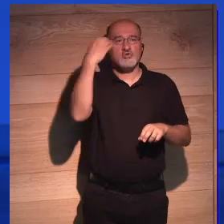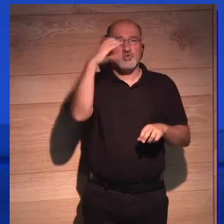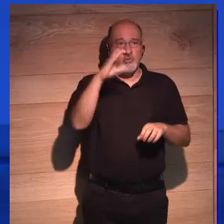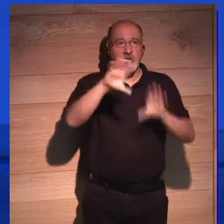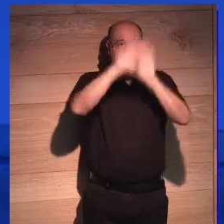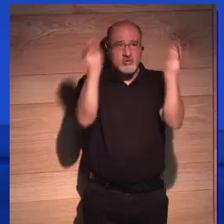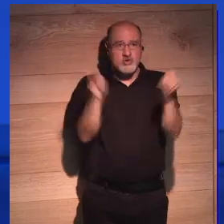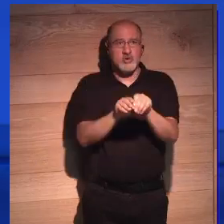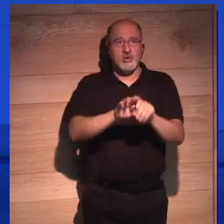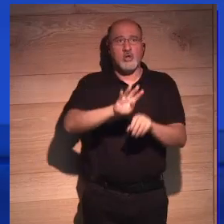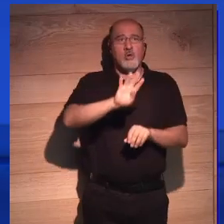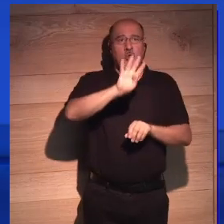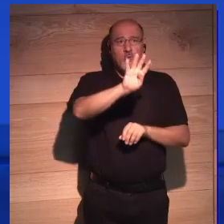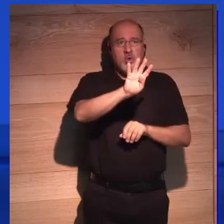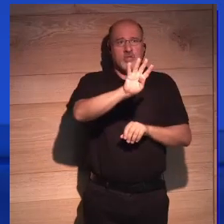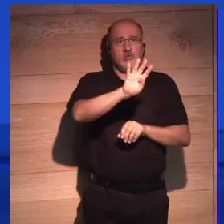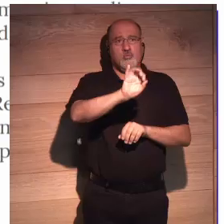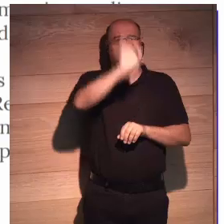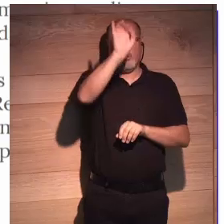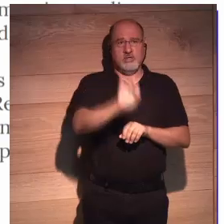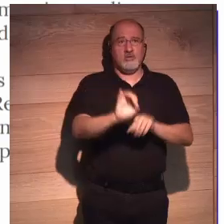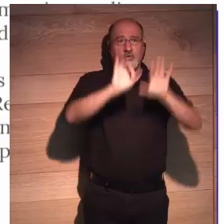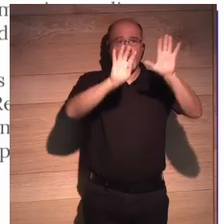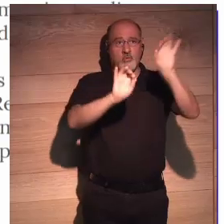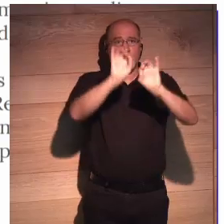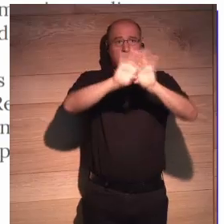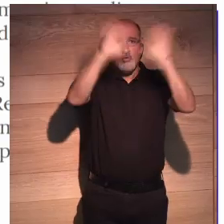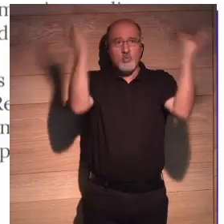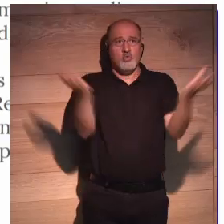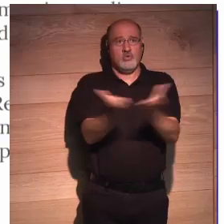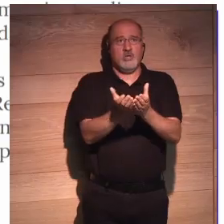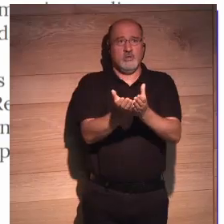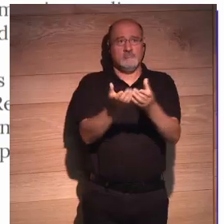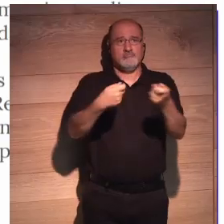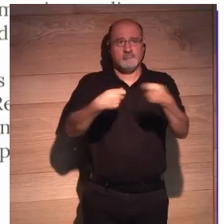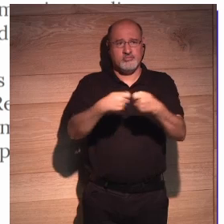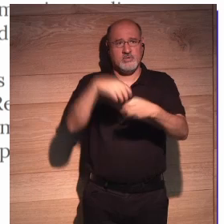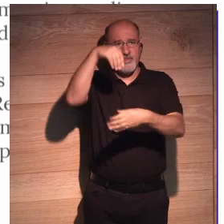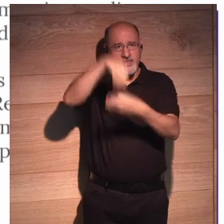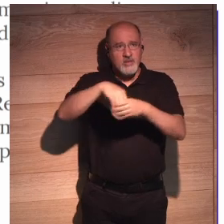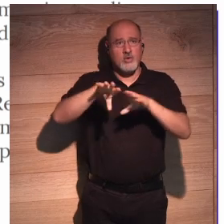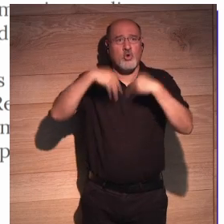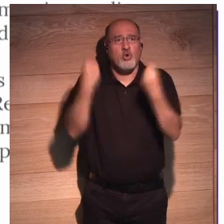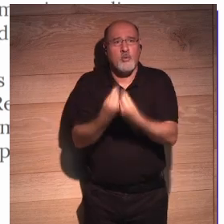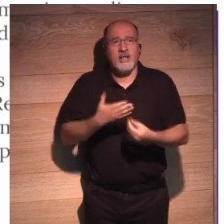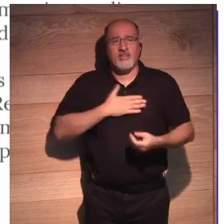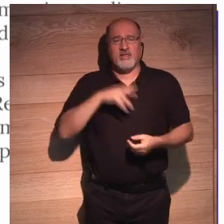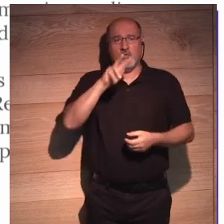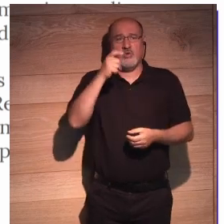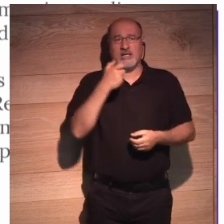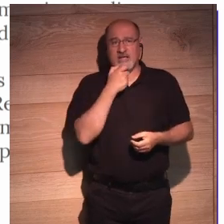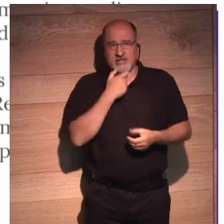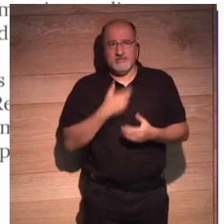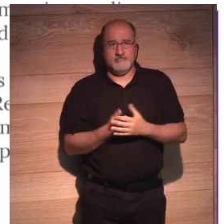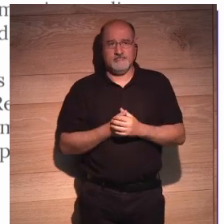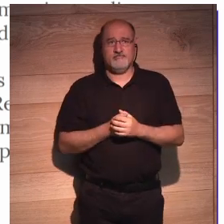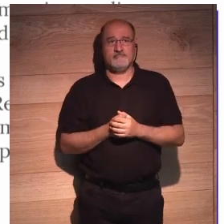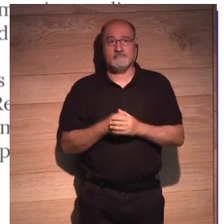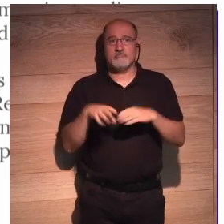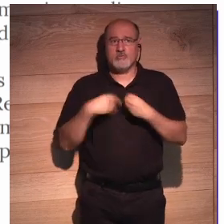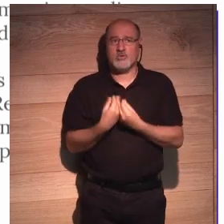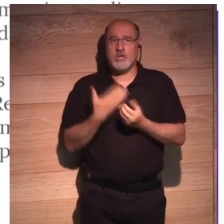to Immerse UK and Nesta, we have over 1,000 specialist XR companies. That's companies where the majority